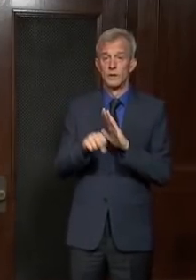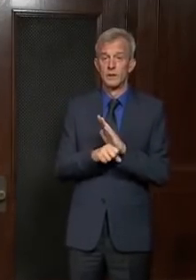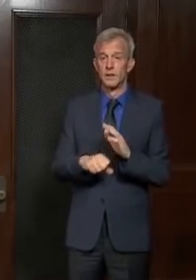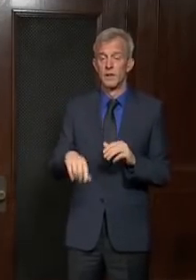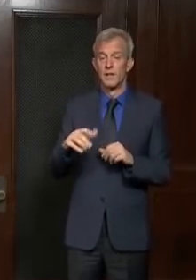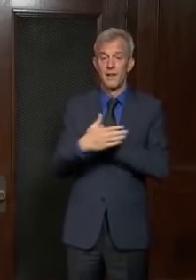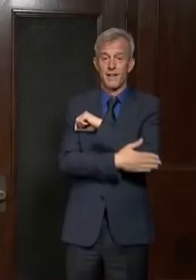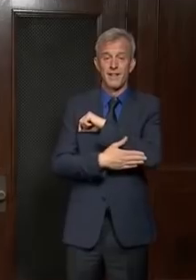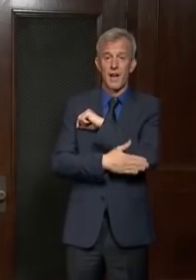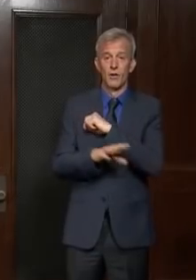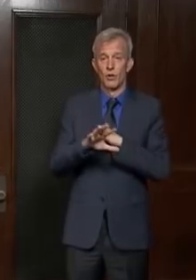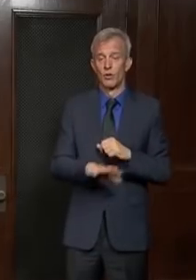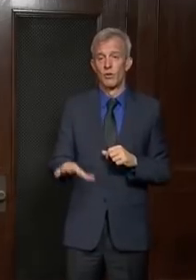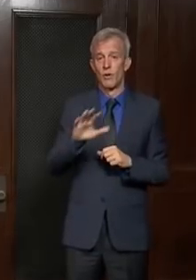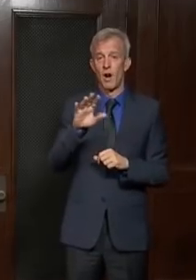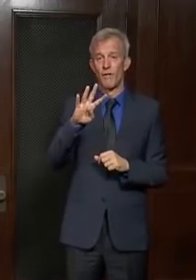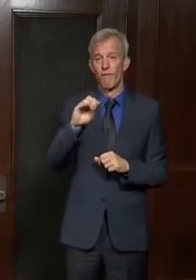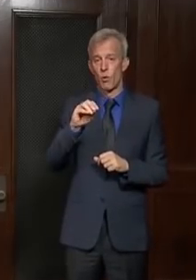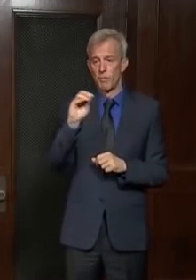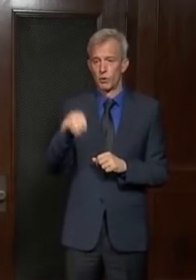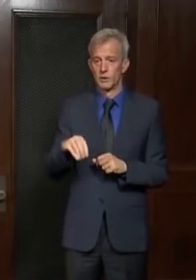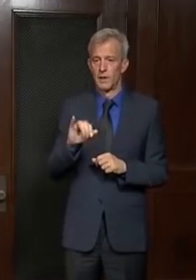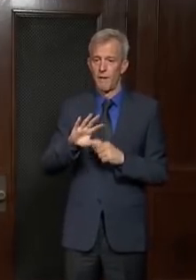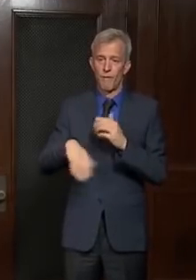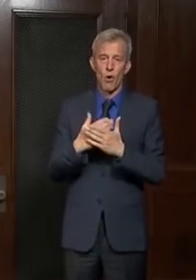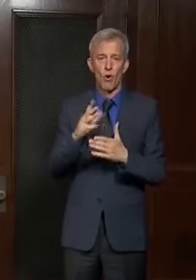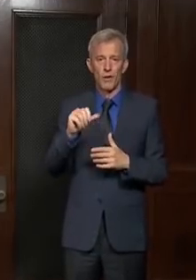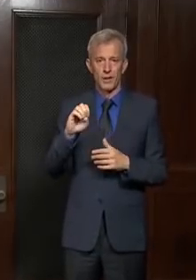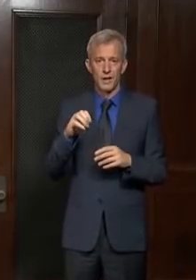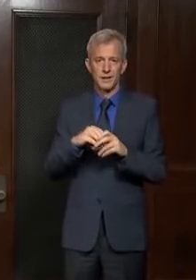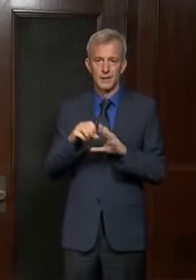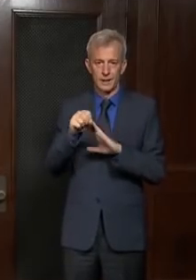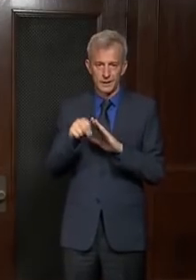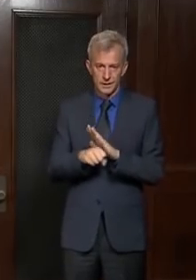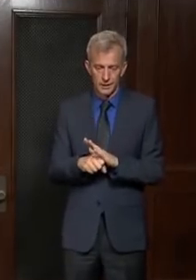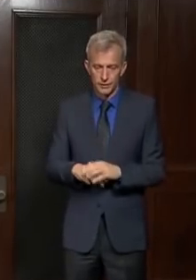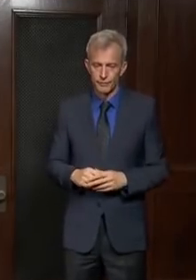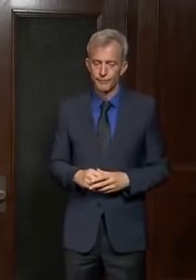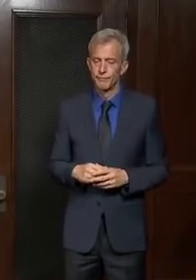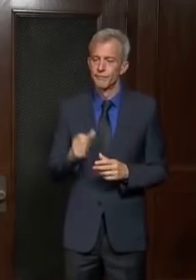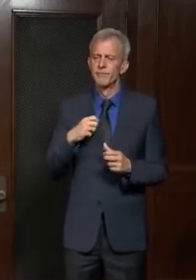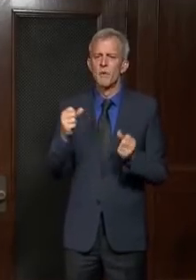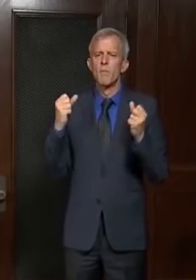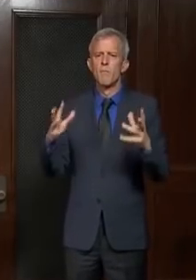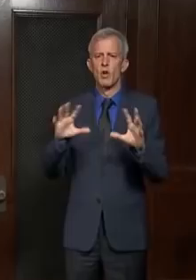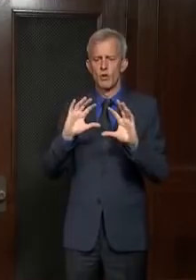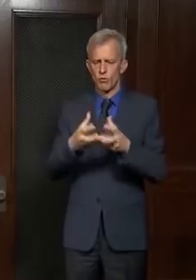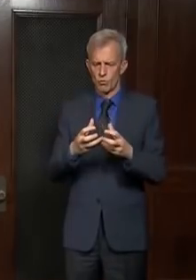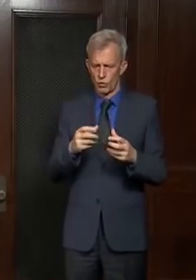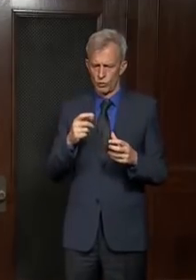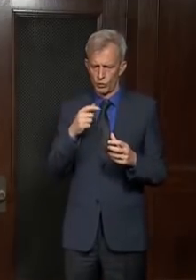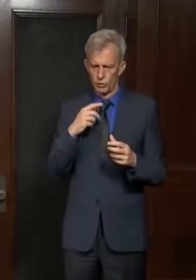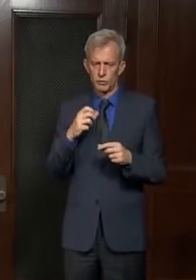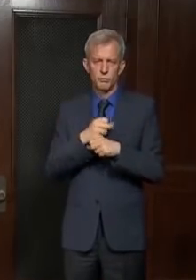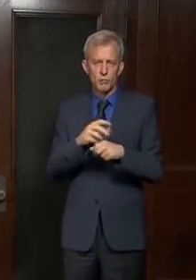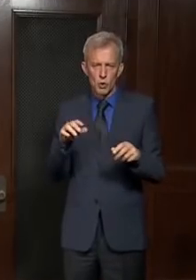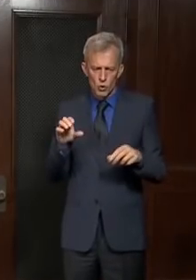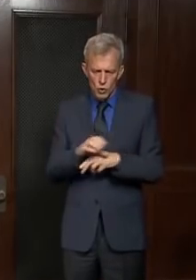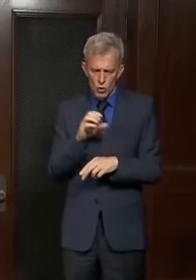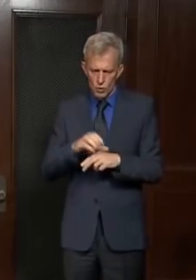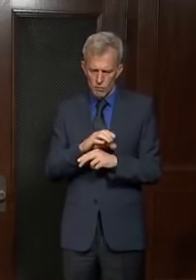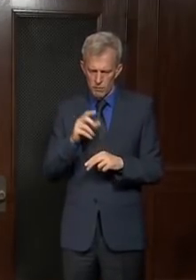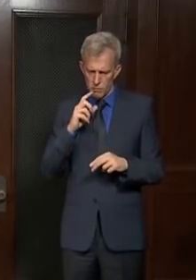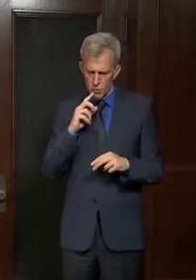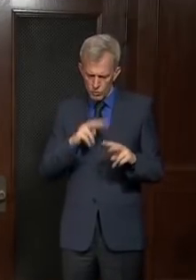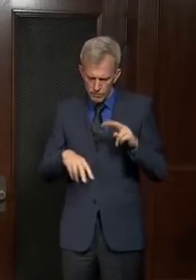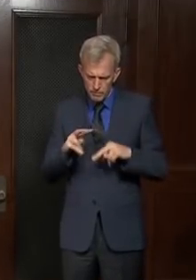about 17.9%. A variety of groups have been creating models that look at projections of the future. They look at national and